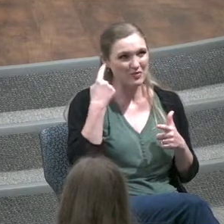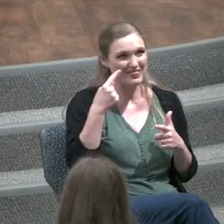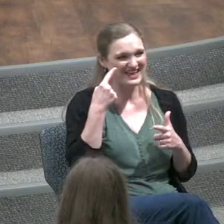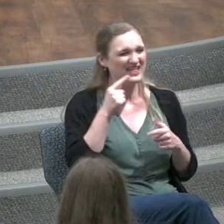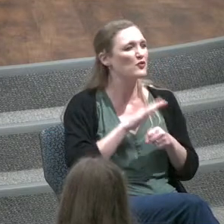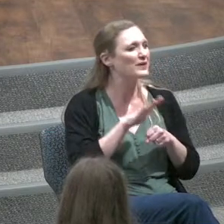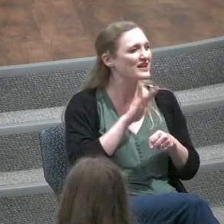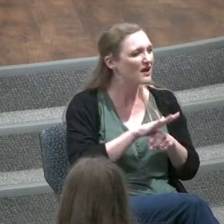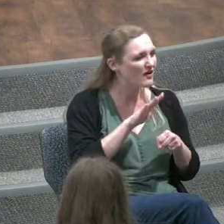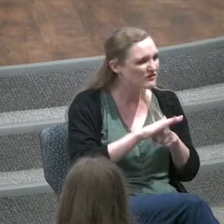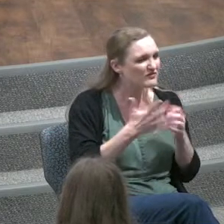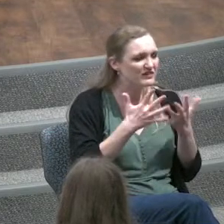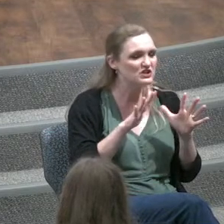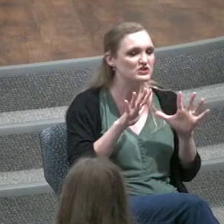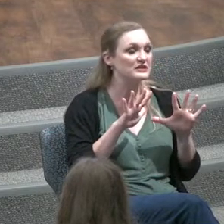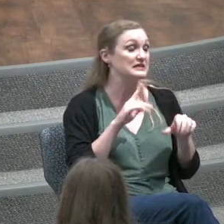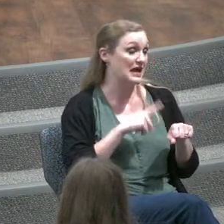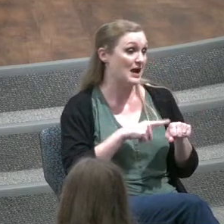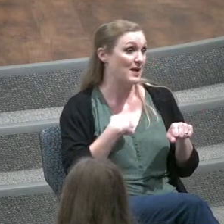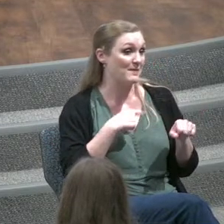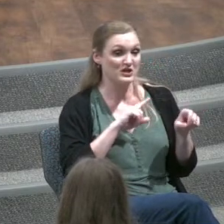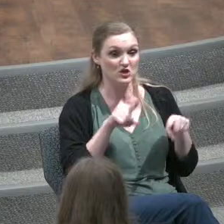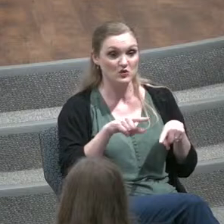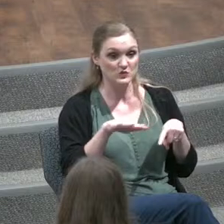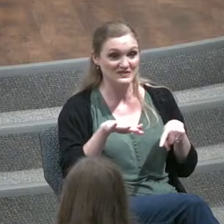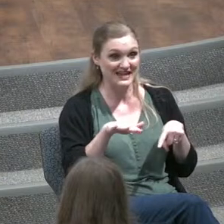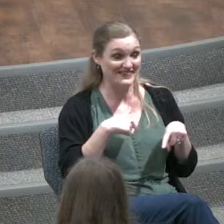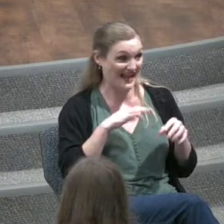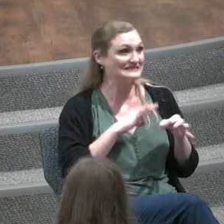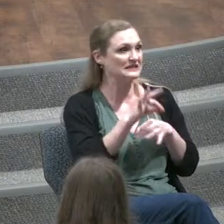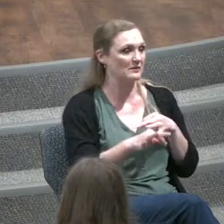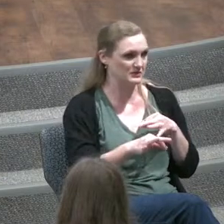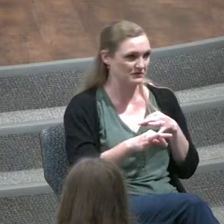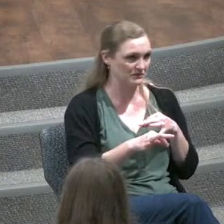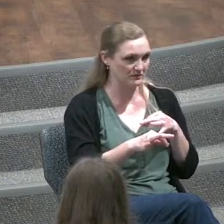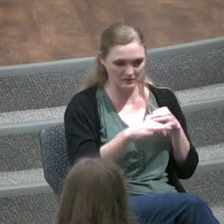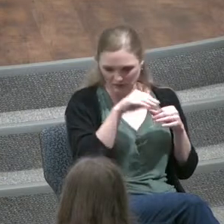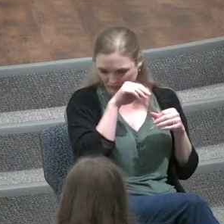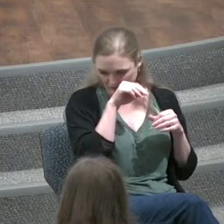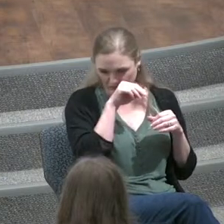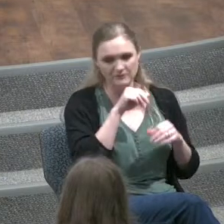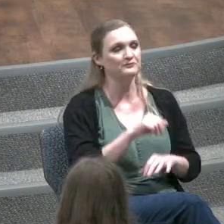think those will be enough to cover our time, I'm going to go to a site that I skipped.